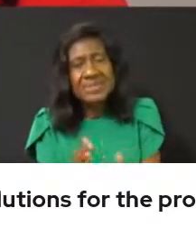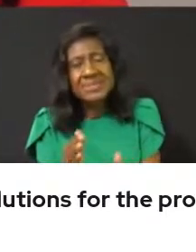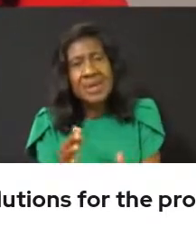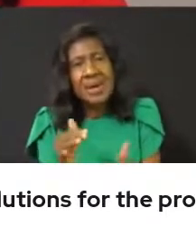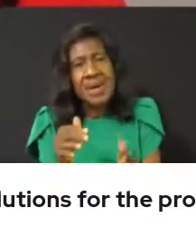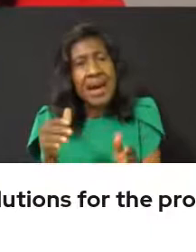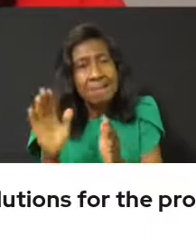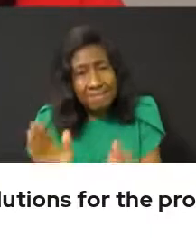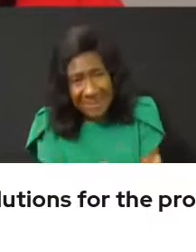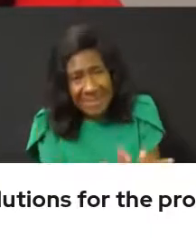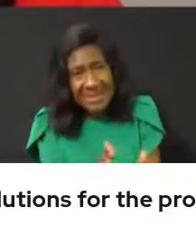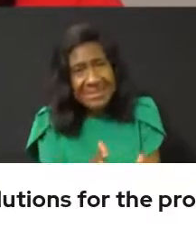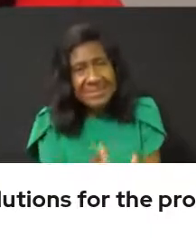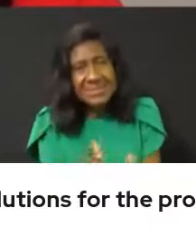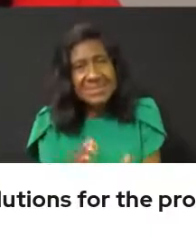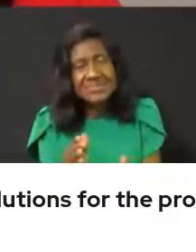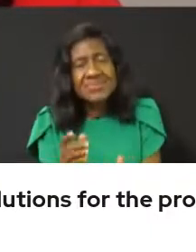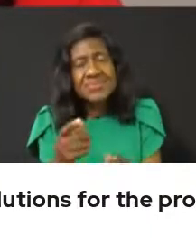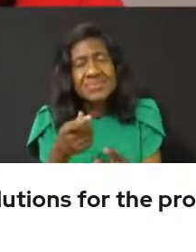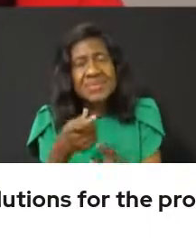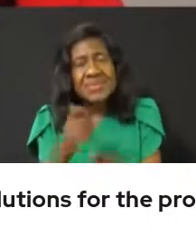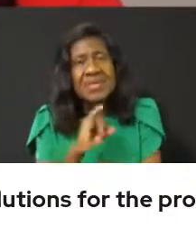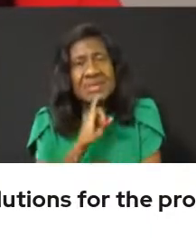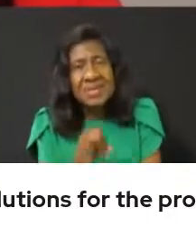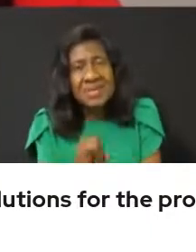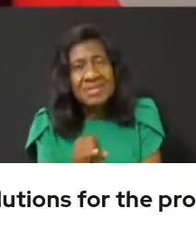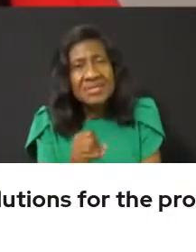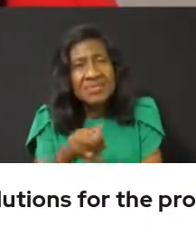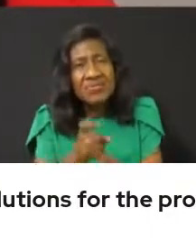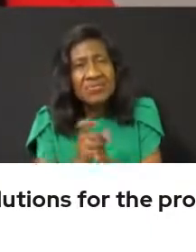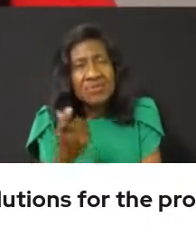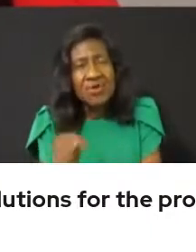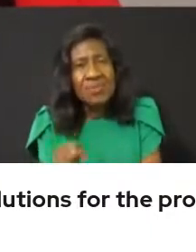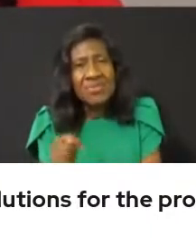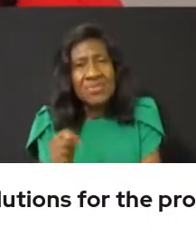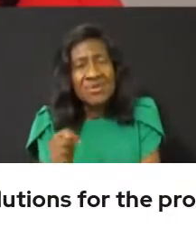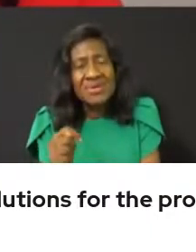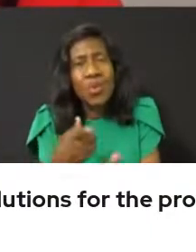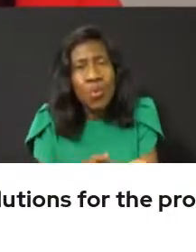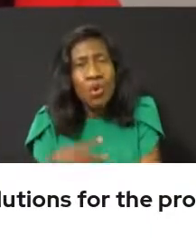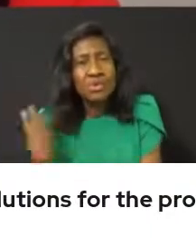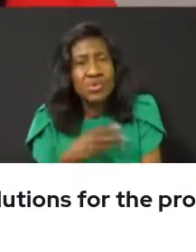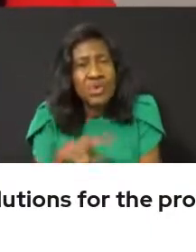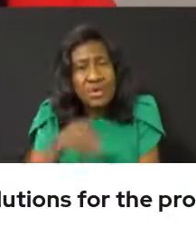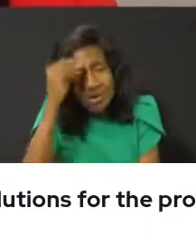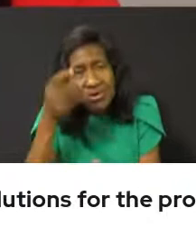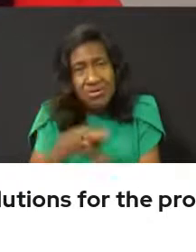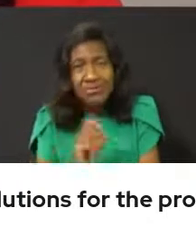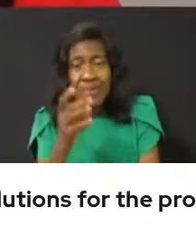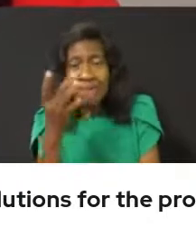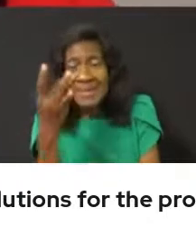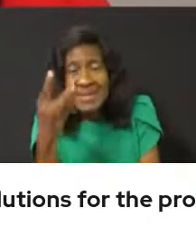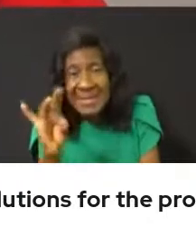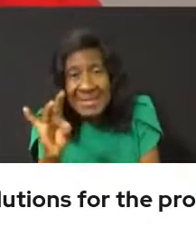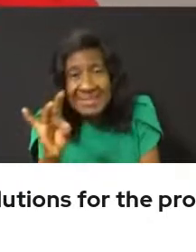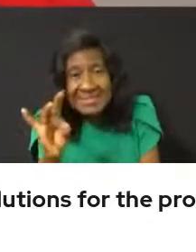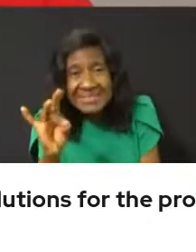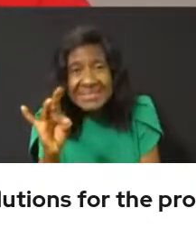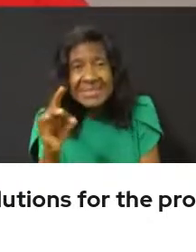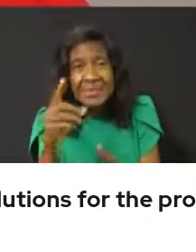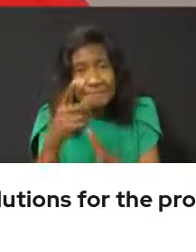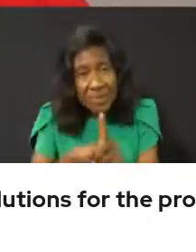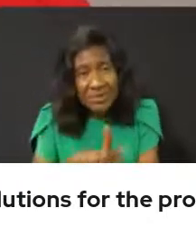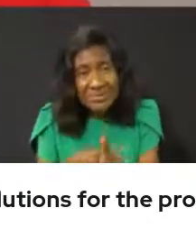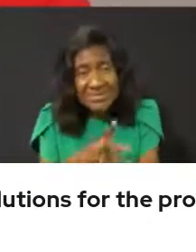developed has drawn from the lessons of the last 18 months, and in particular, from the last